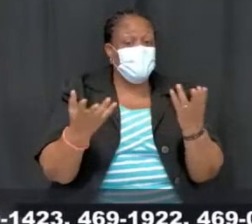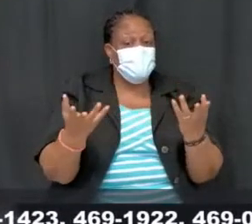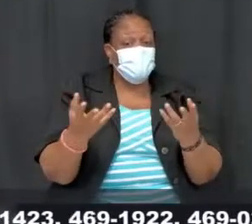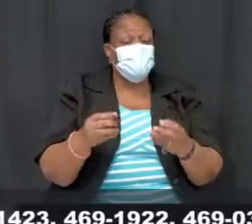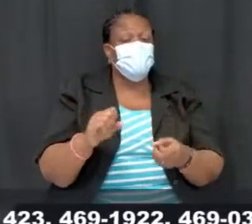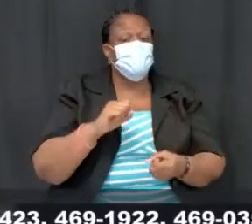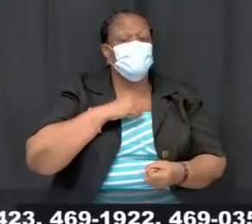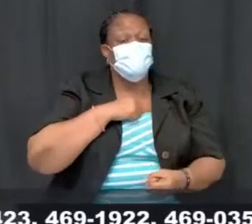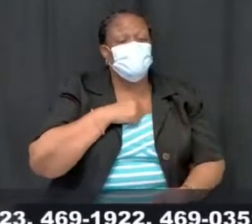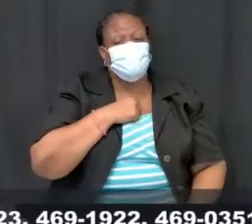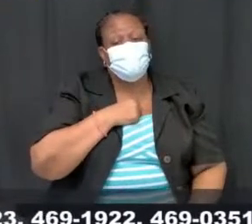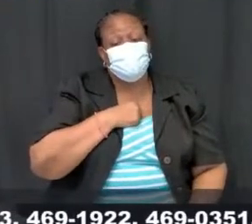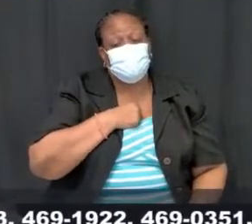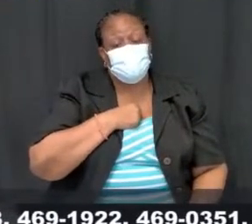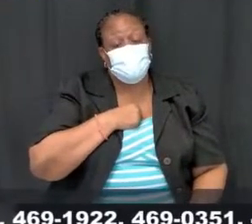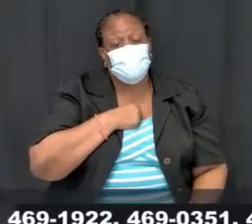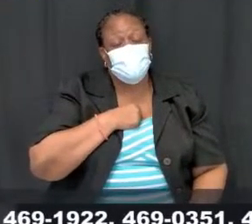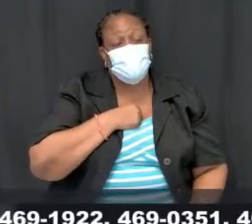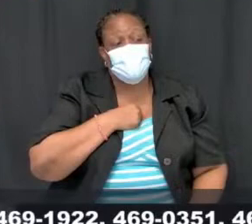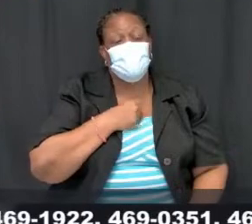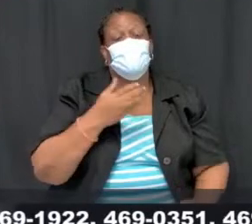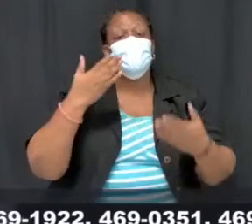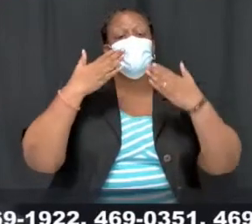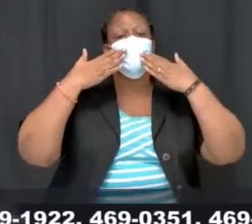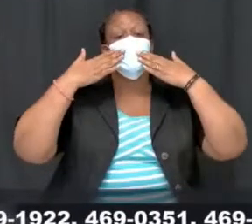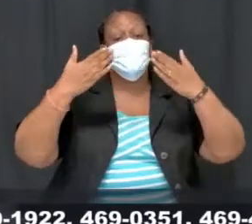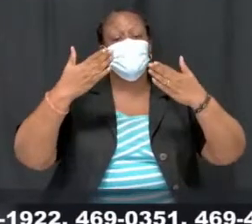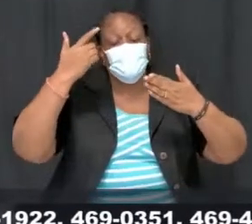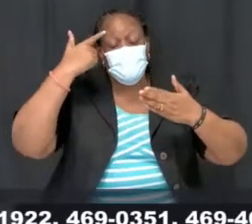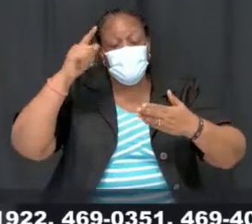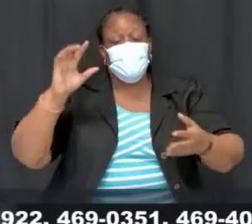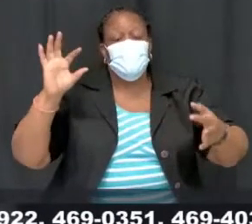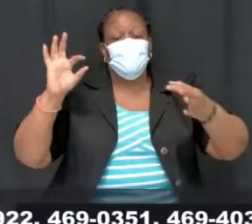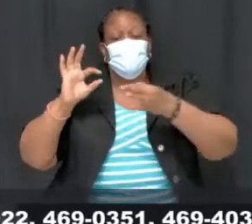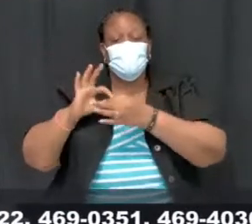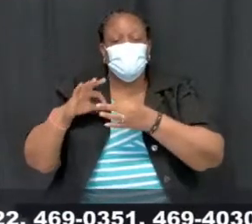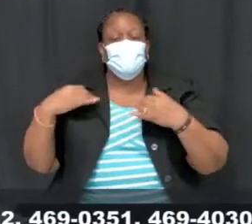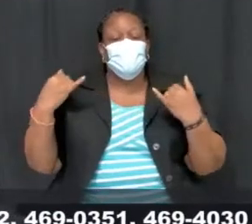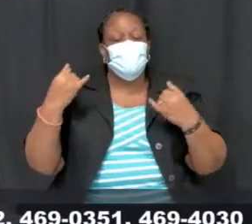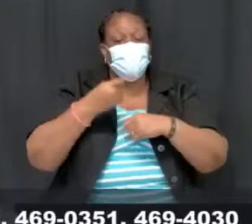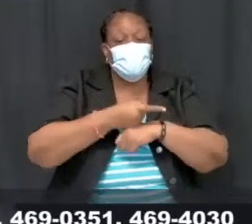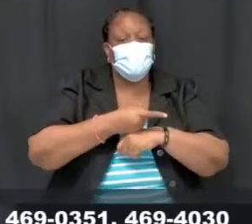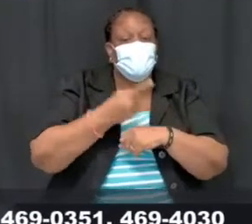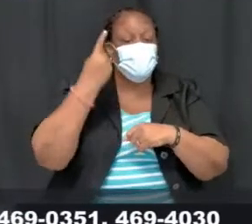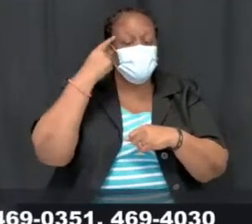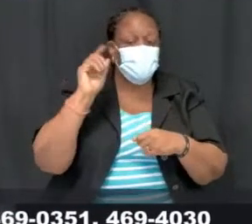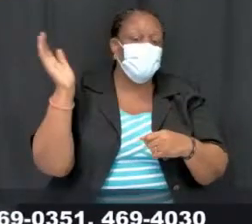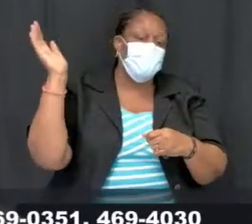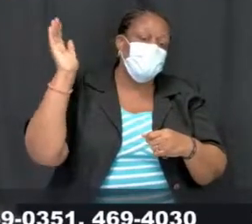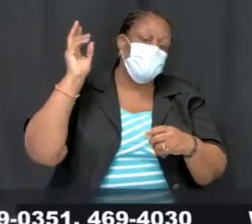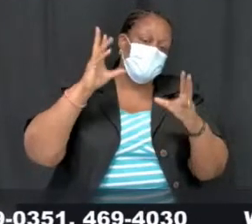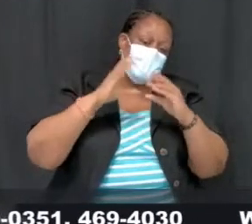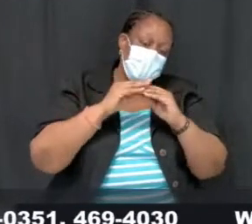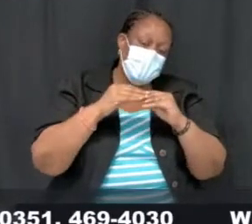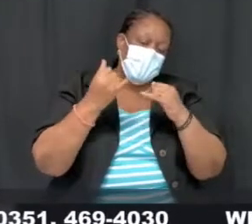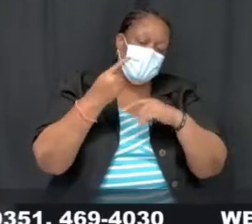joining us today for our press briefing. I want to thank Dr. Cameron Wilkinson,